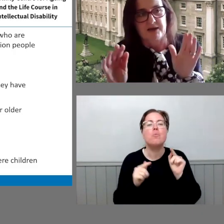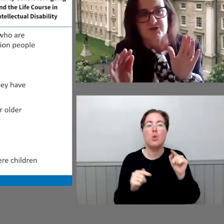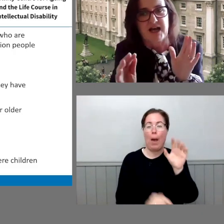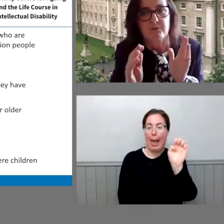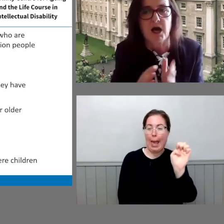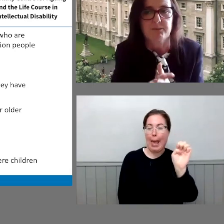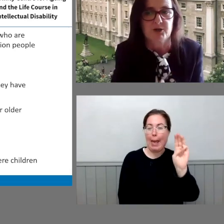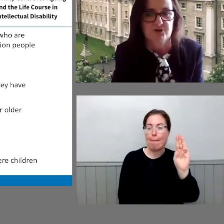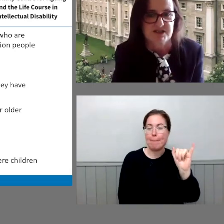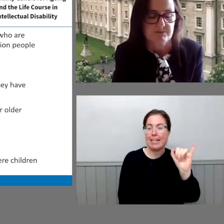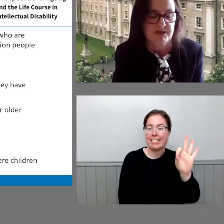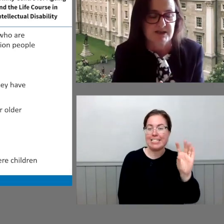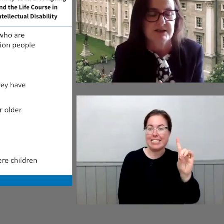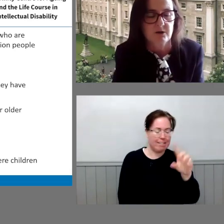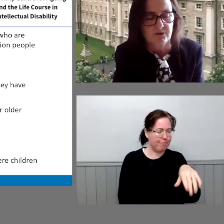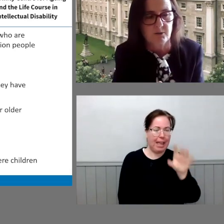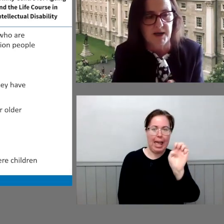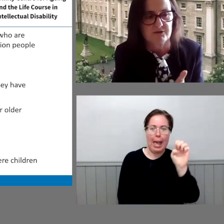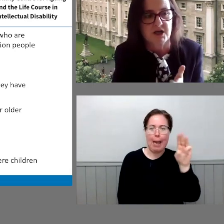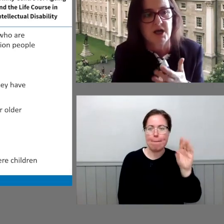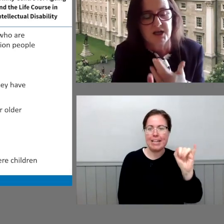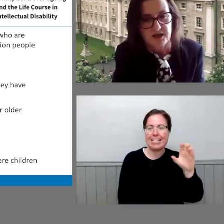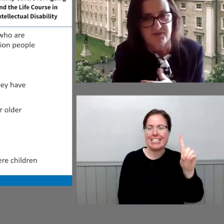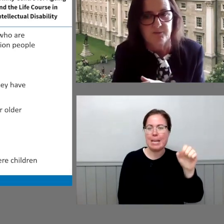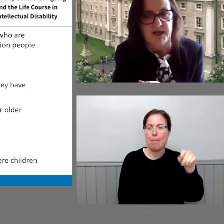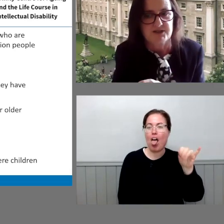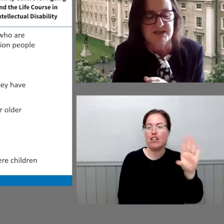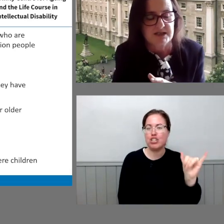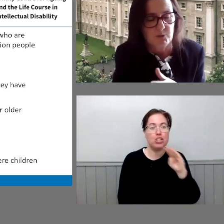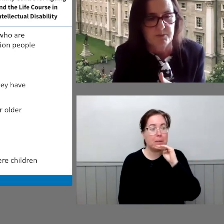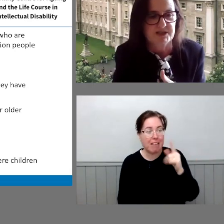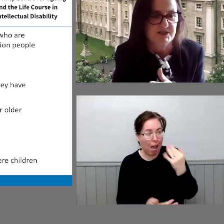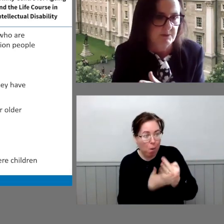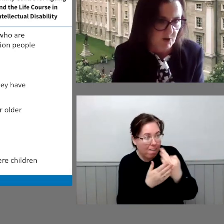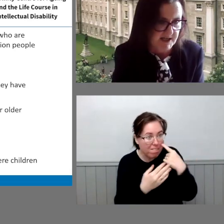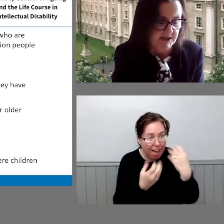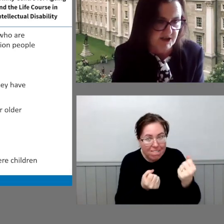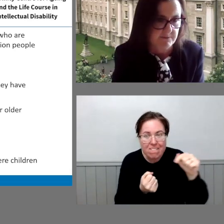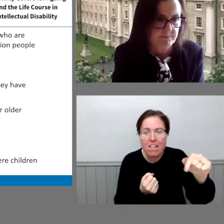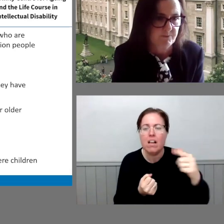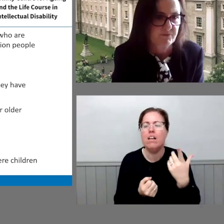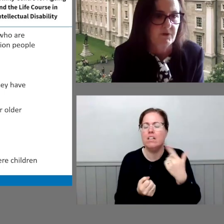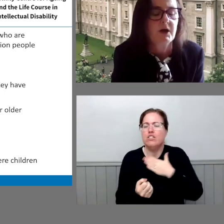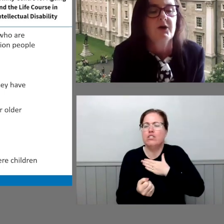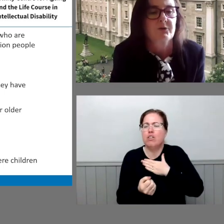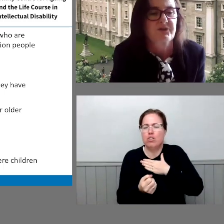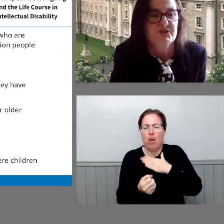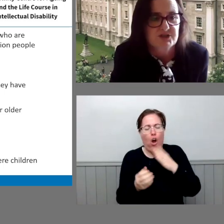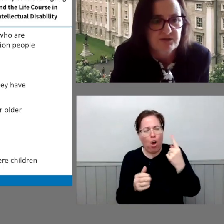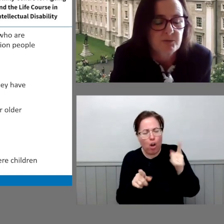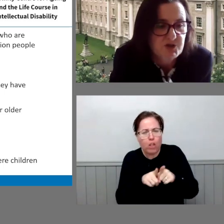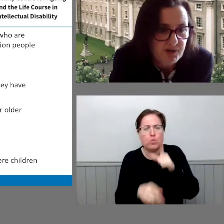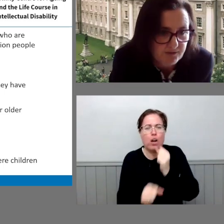isn't about how common autism is. It's also about life expectancy, morbidity, and mortality.